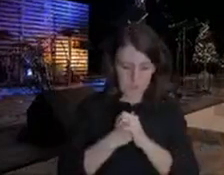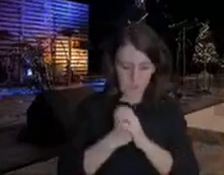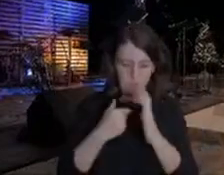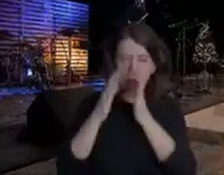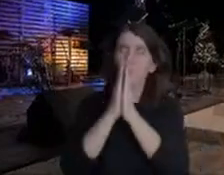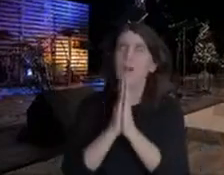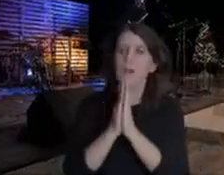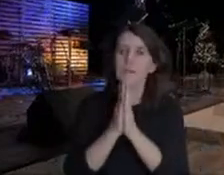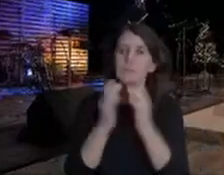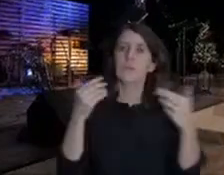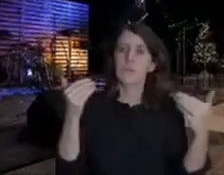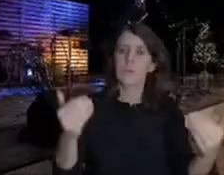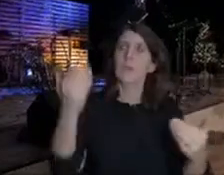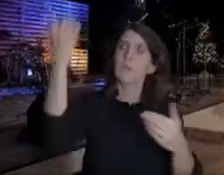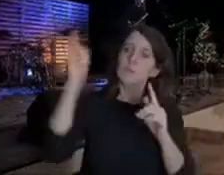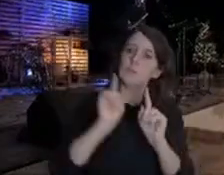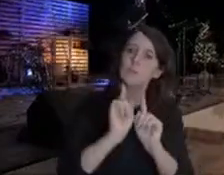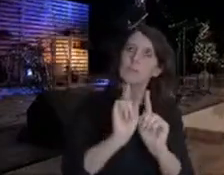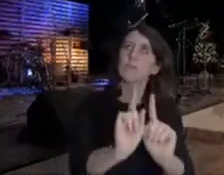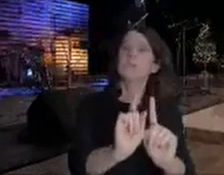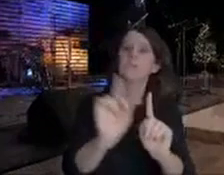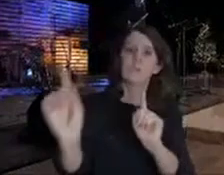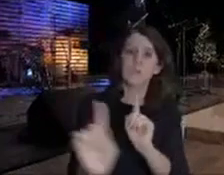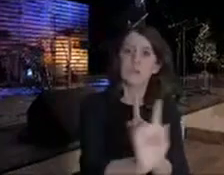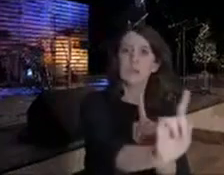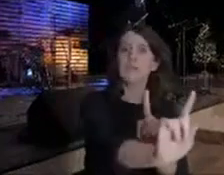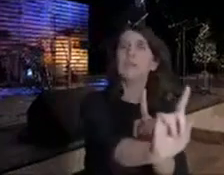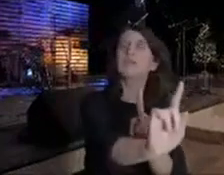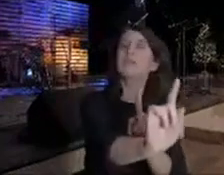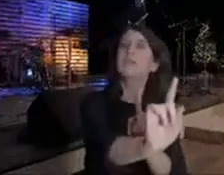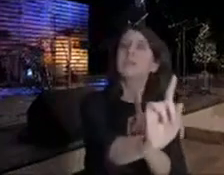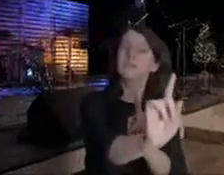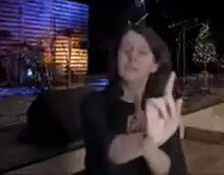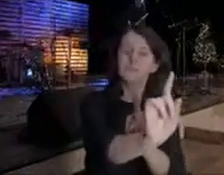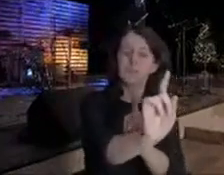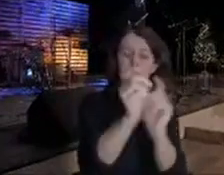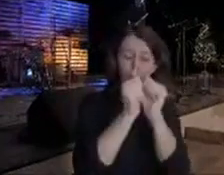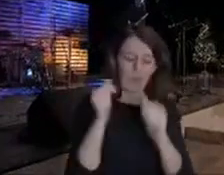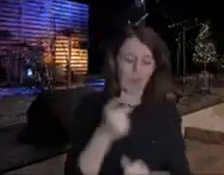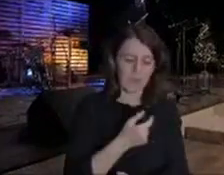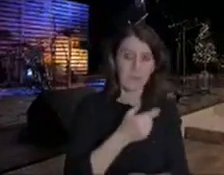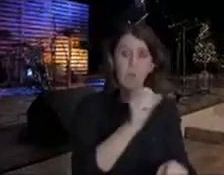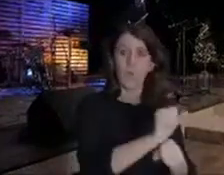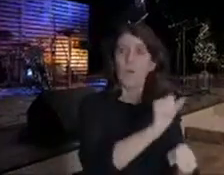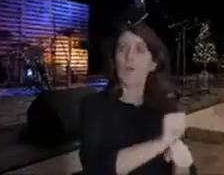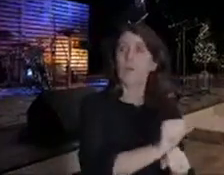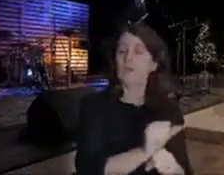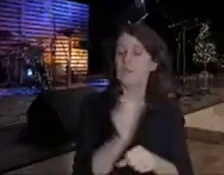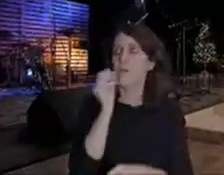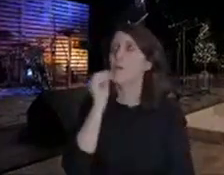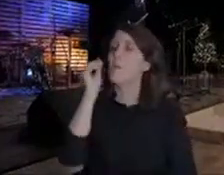God, I pray that as we go forward, that you would go with us, that you would go ahead of us, that you'd be with us in our workplaces, in our